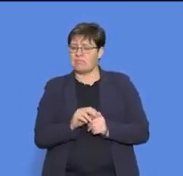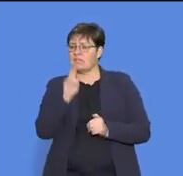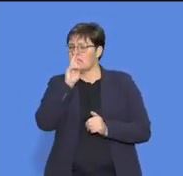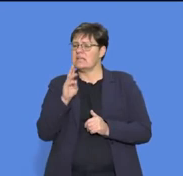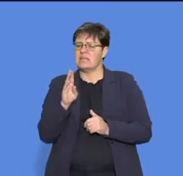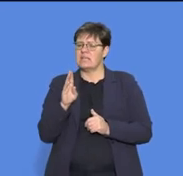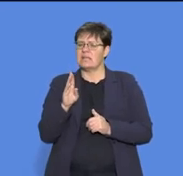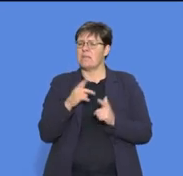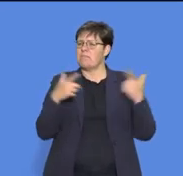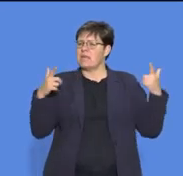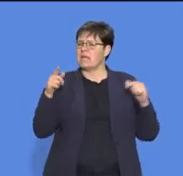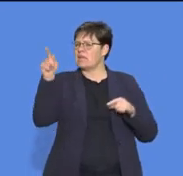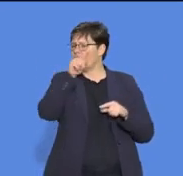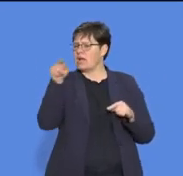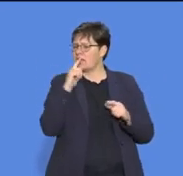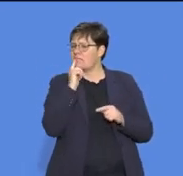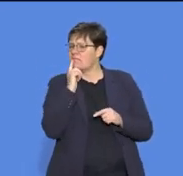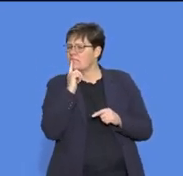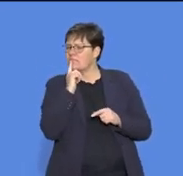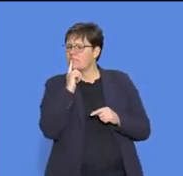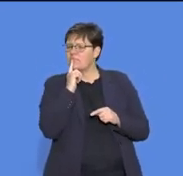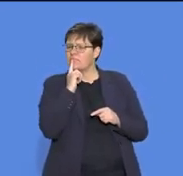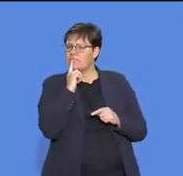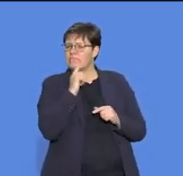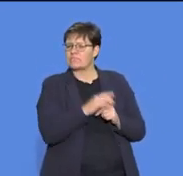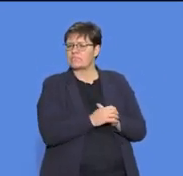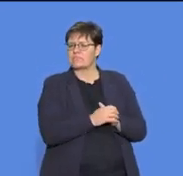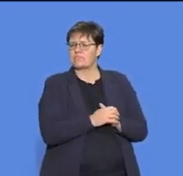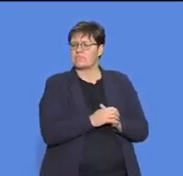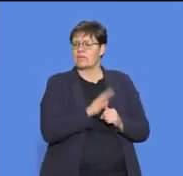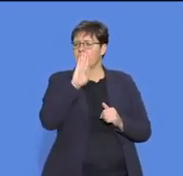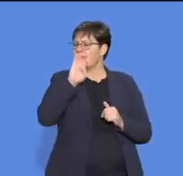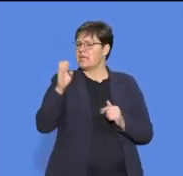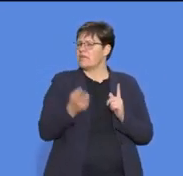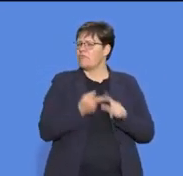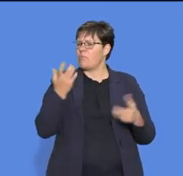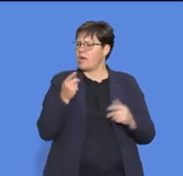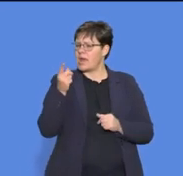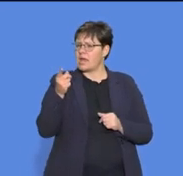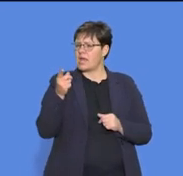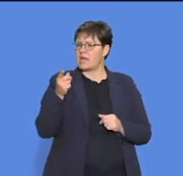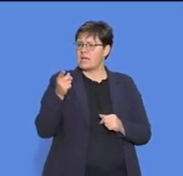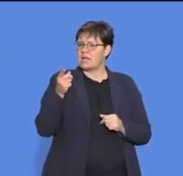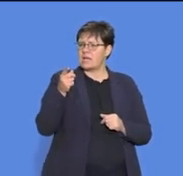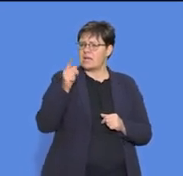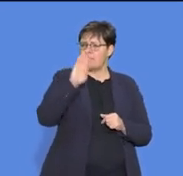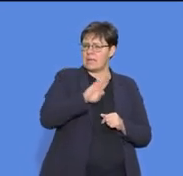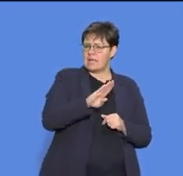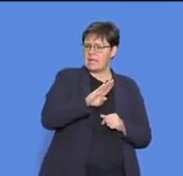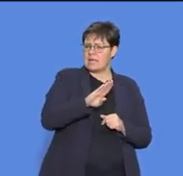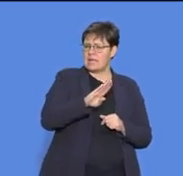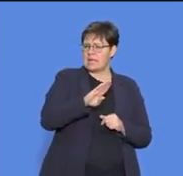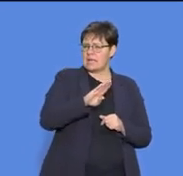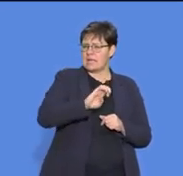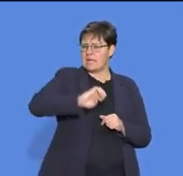theta. So we're going to go and look and see where is BE, which triangle does BE fall in, and we're going to try and solve that. Okay, so we need to